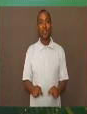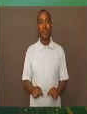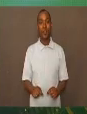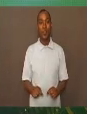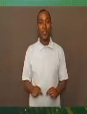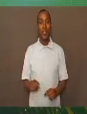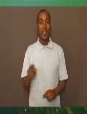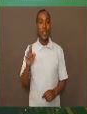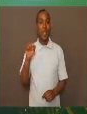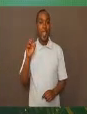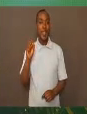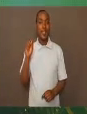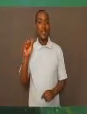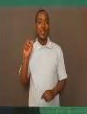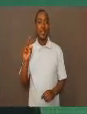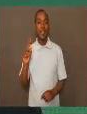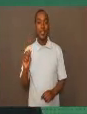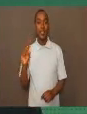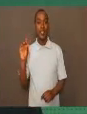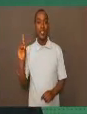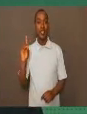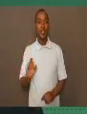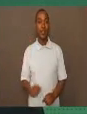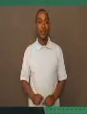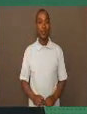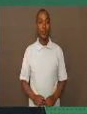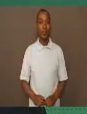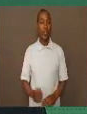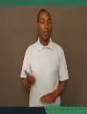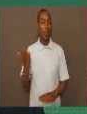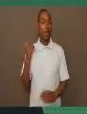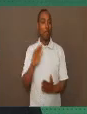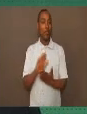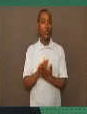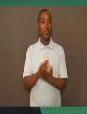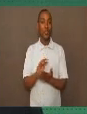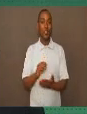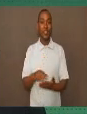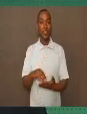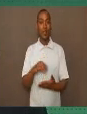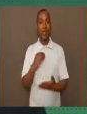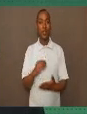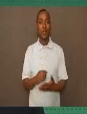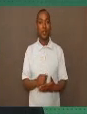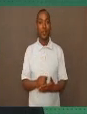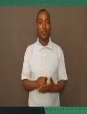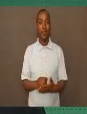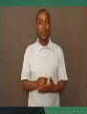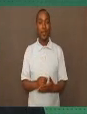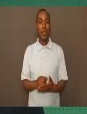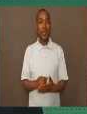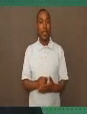on STDs. In our last lesson, we learned about